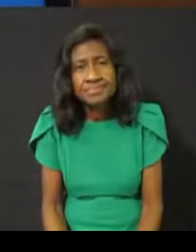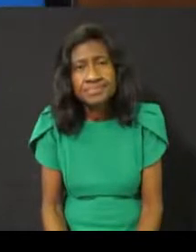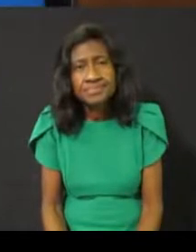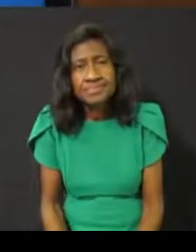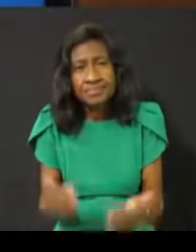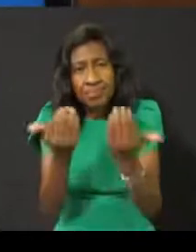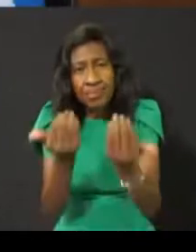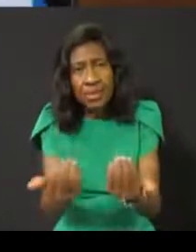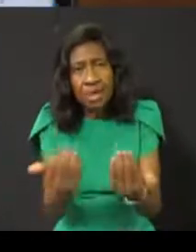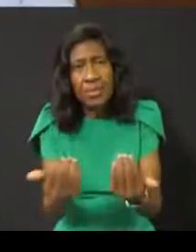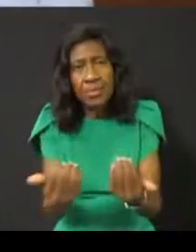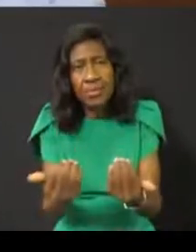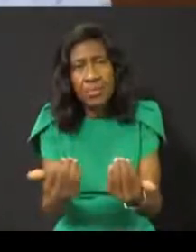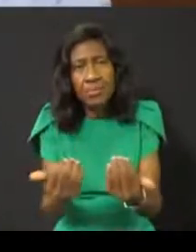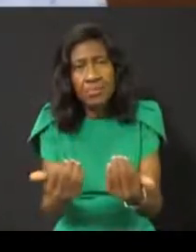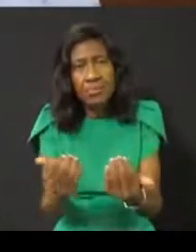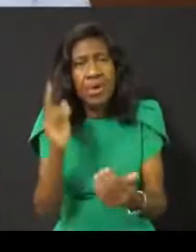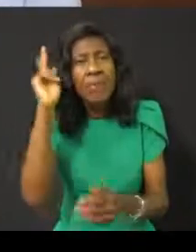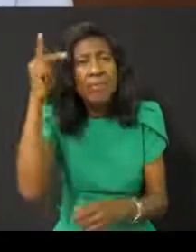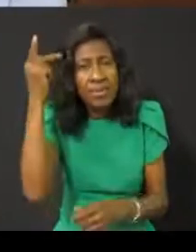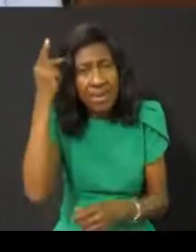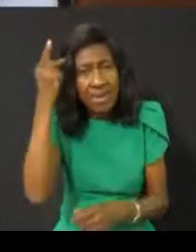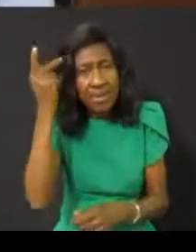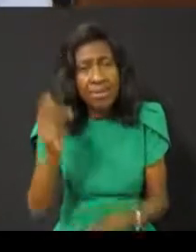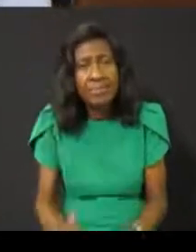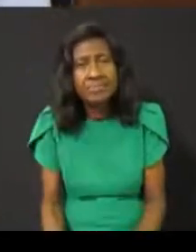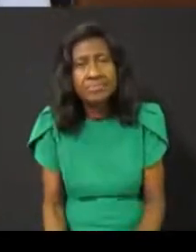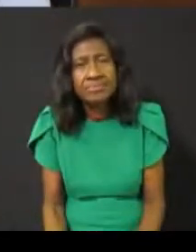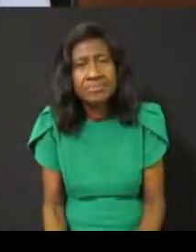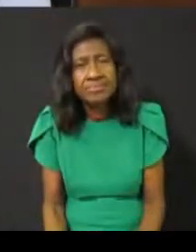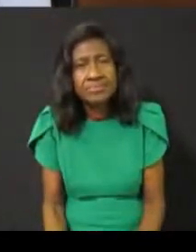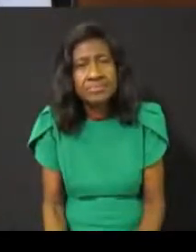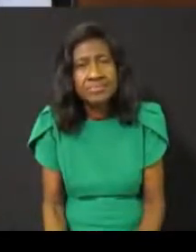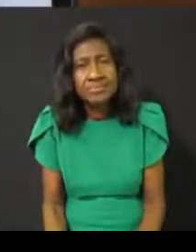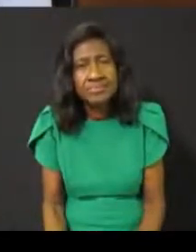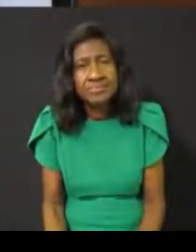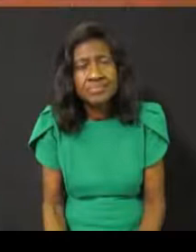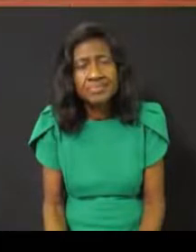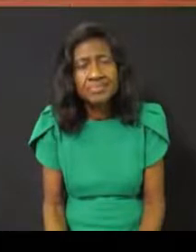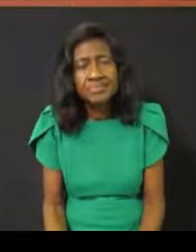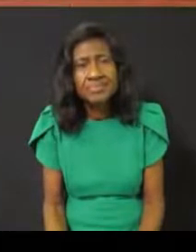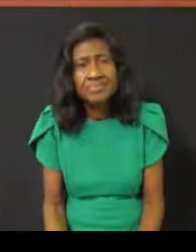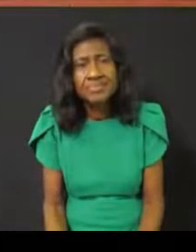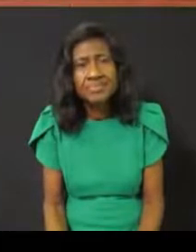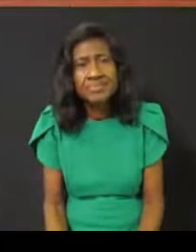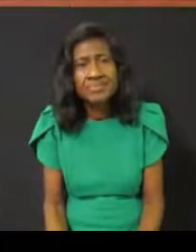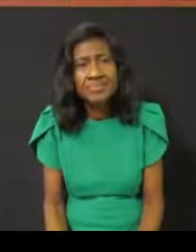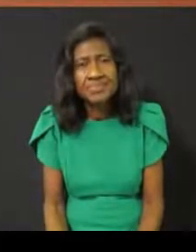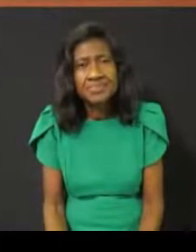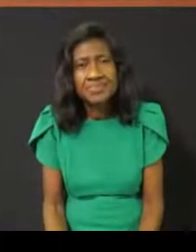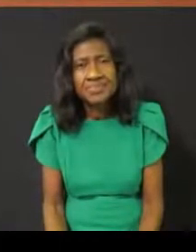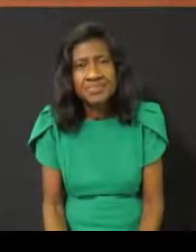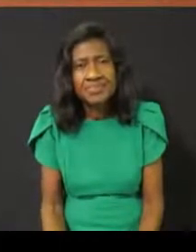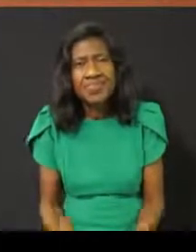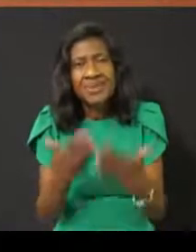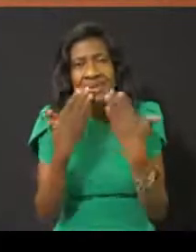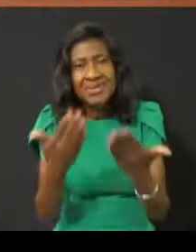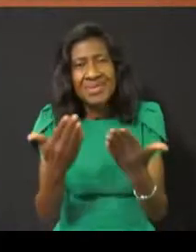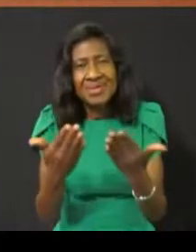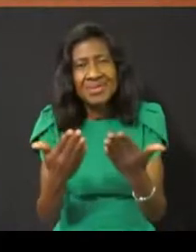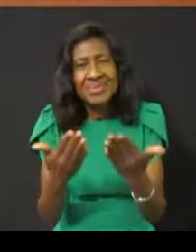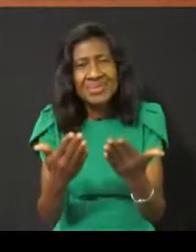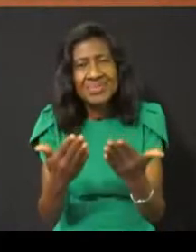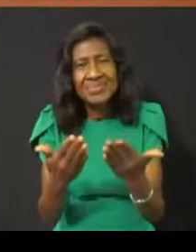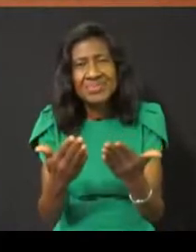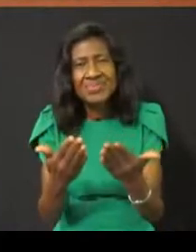I'm going to turn now to the Honourable Premier, Mr. Wayne Panton, for an update from the panel. Thank you very